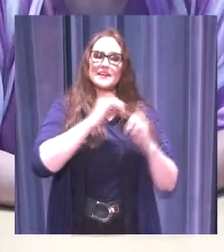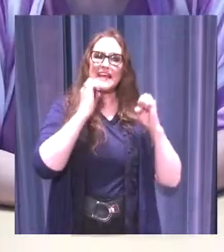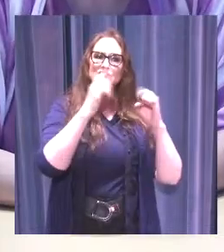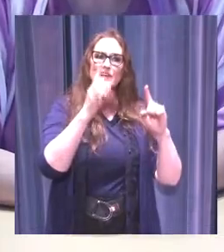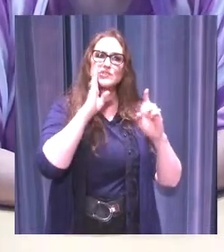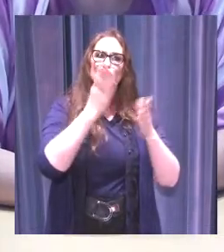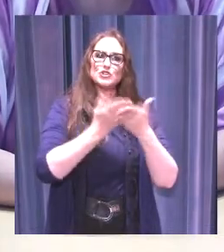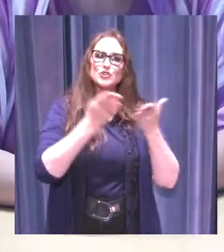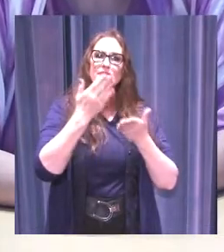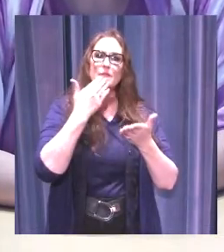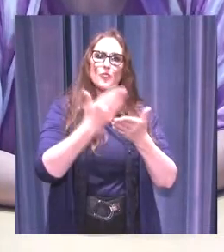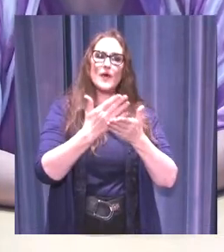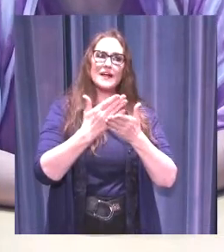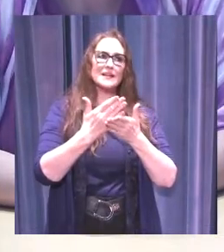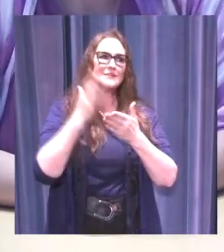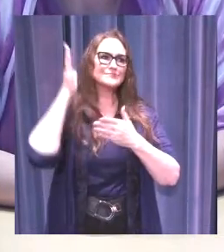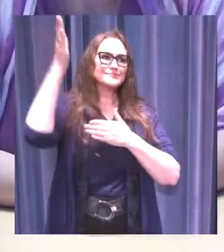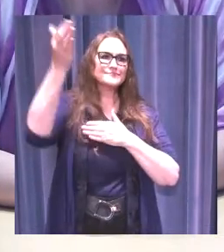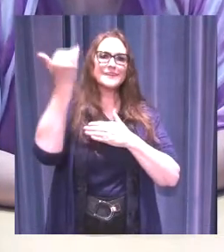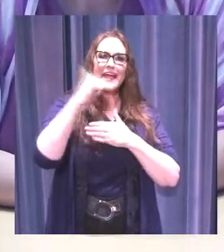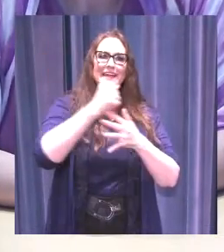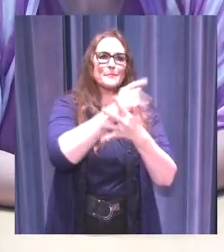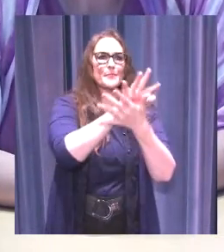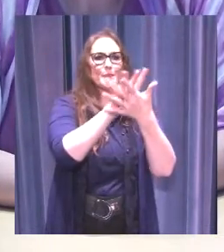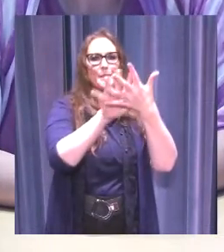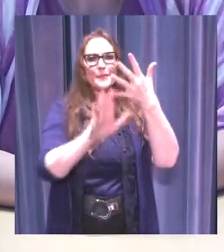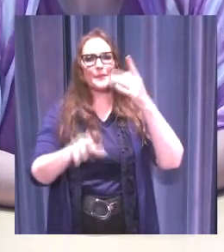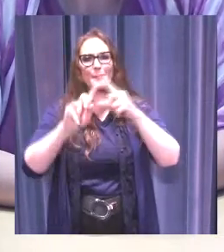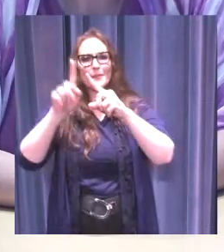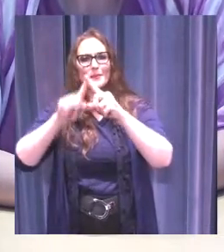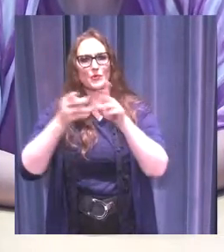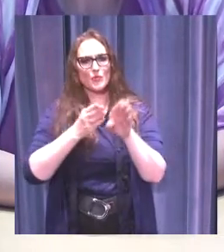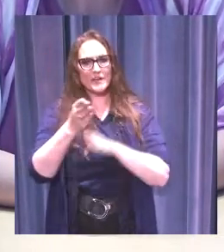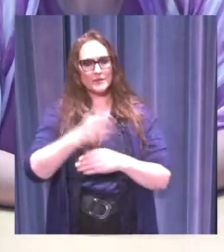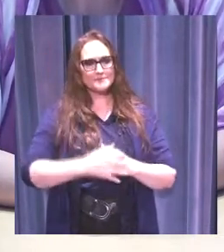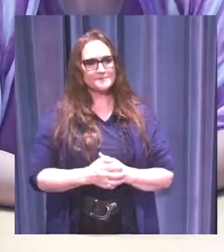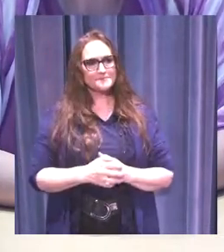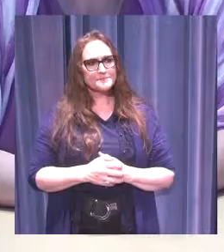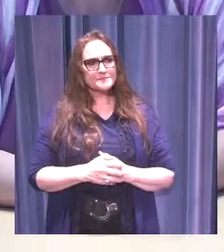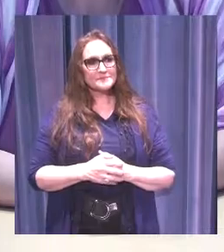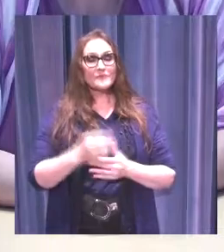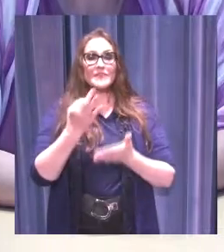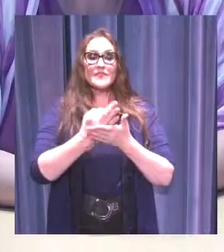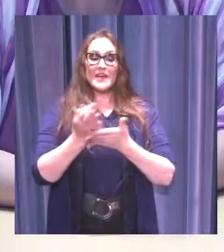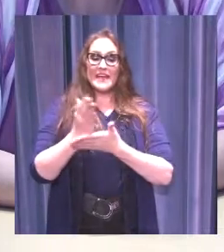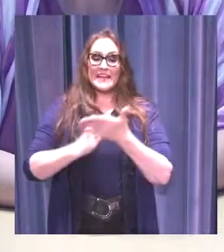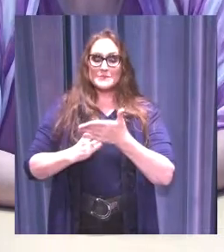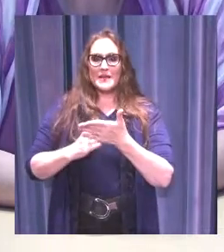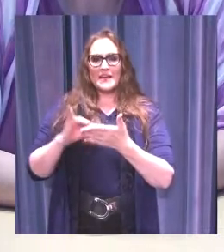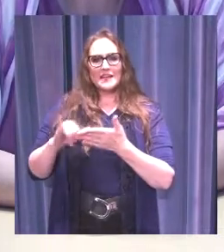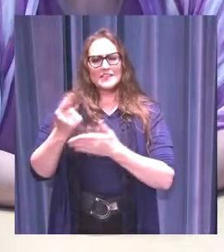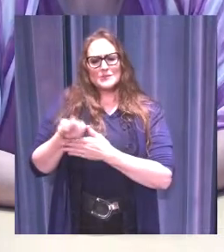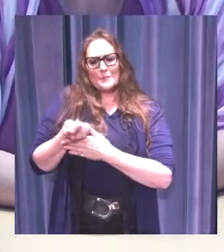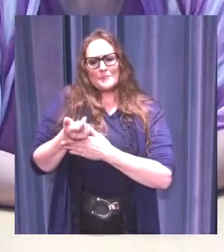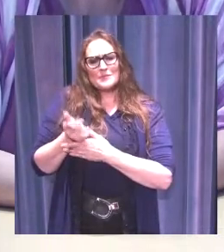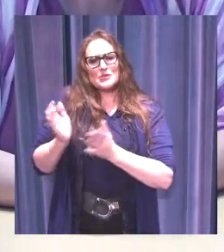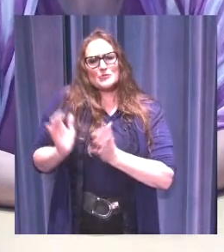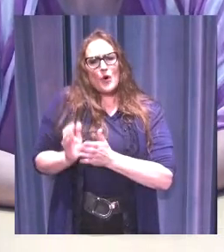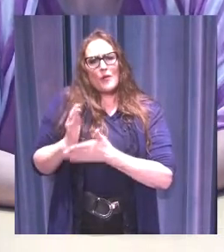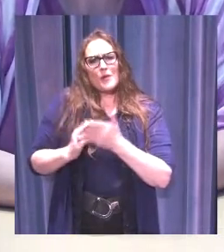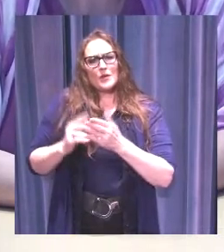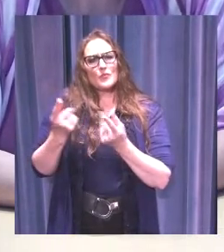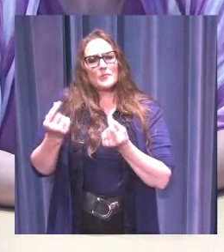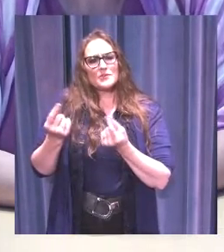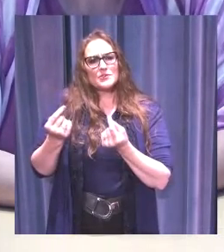will serve them well in any number of career fields. The financial aspect is a small piece of what we do.